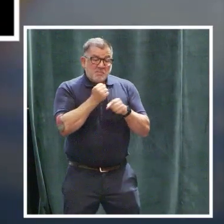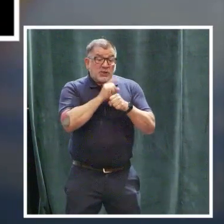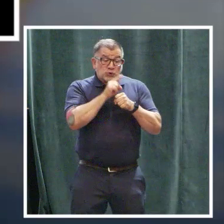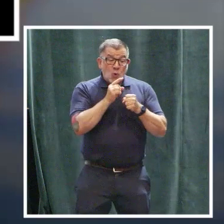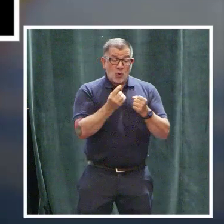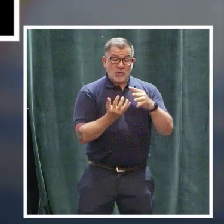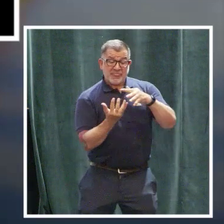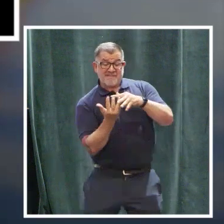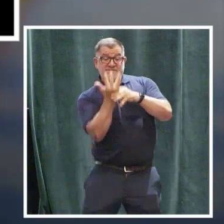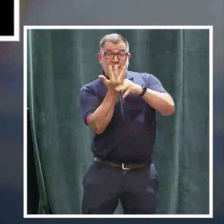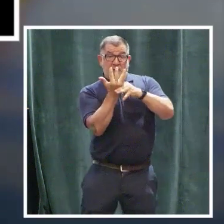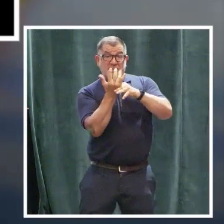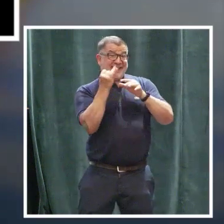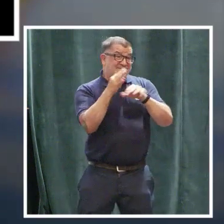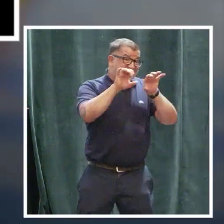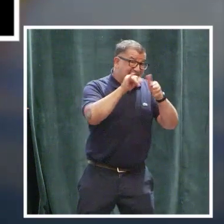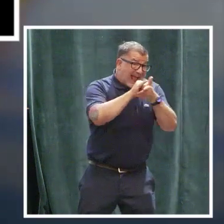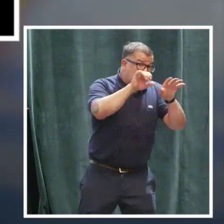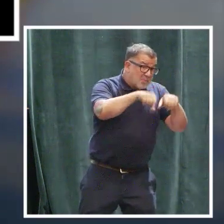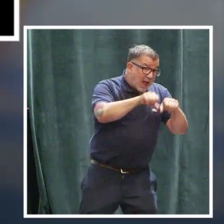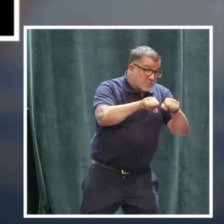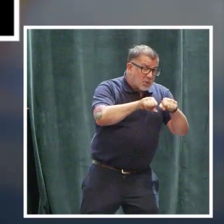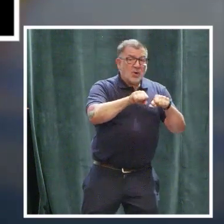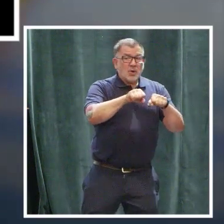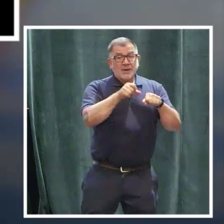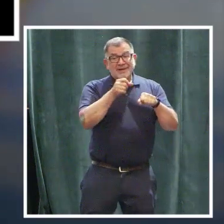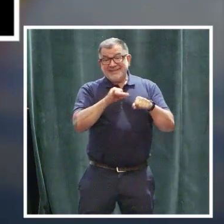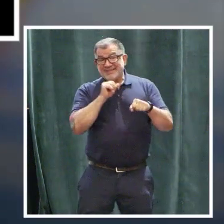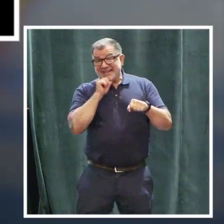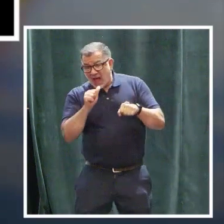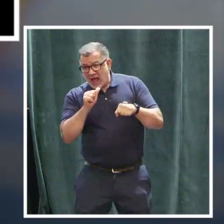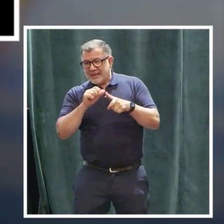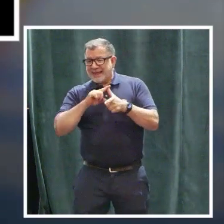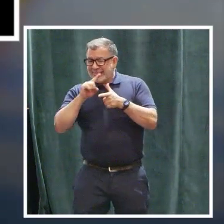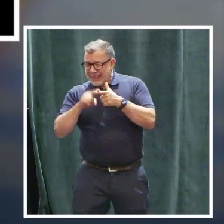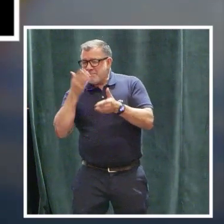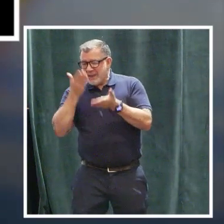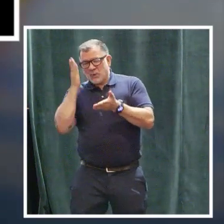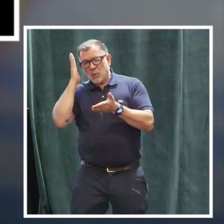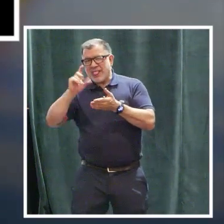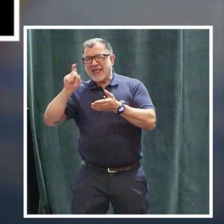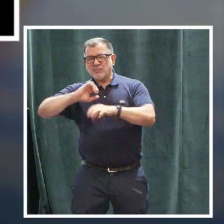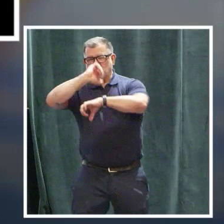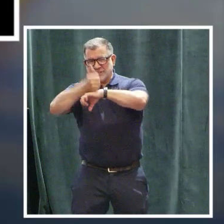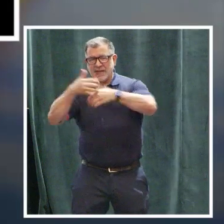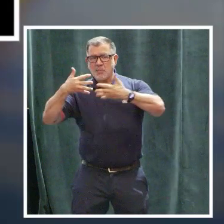viable, then the crossing there would likely also be swing gates.